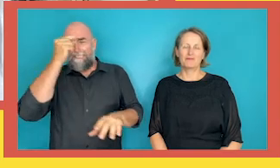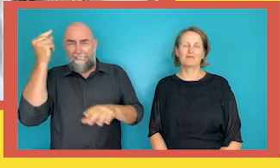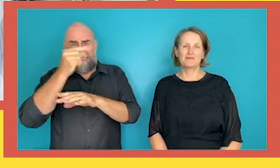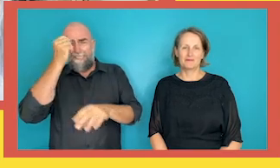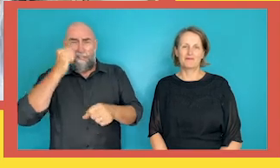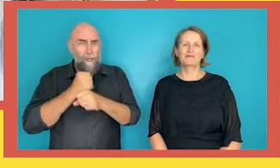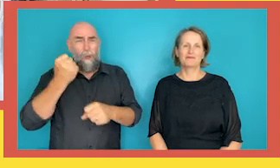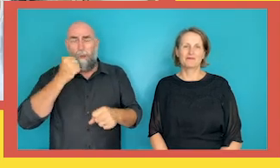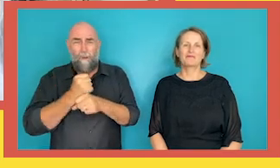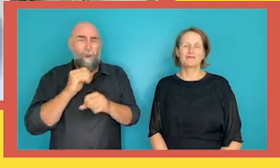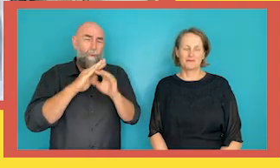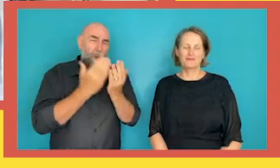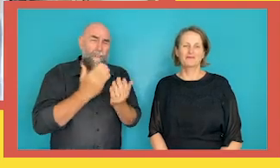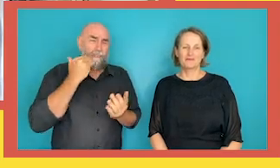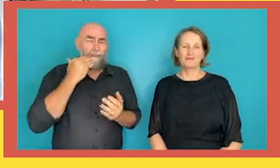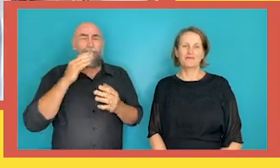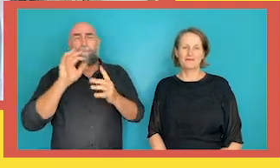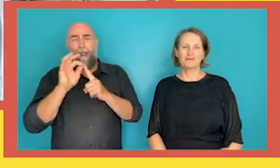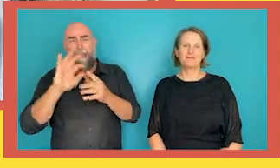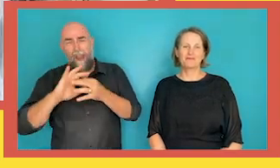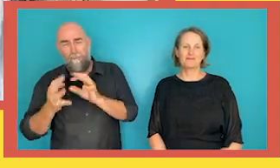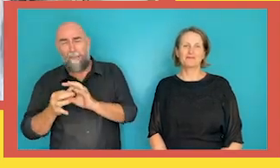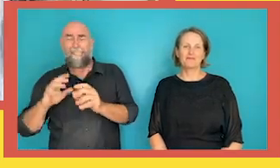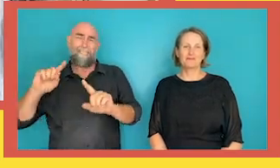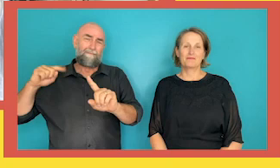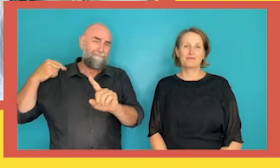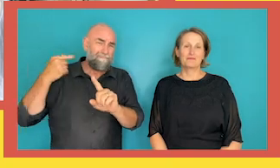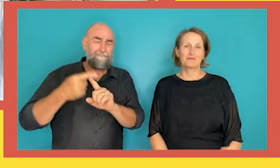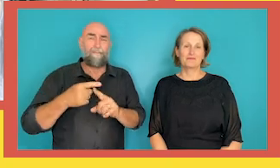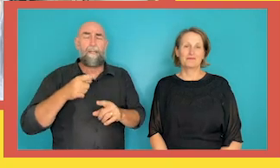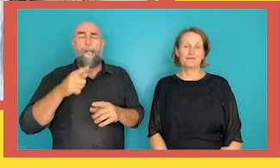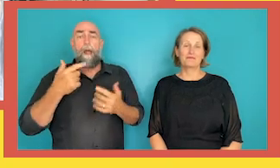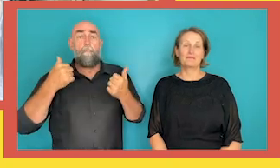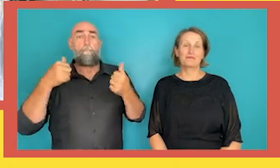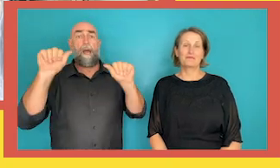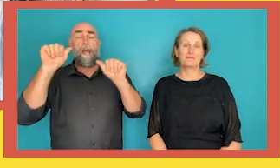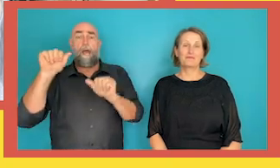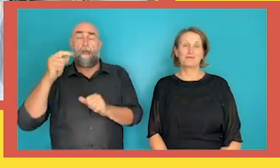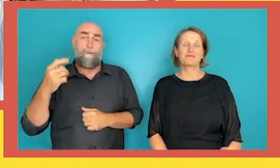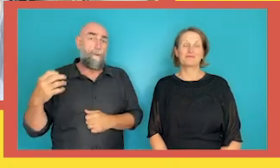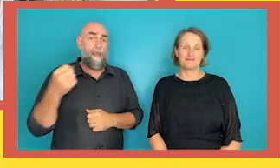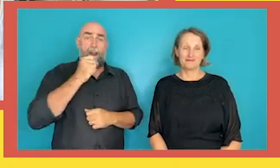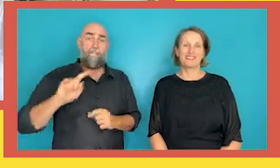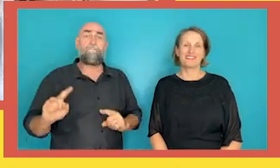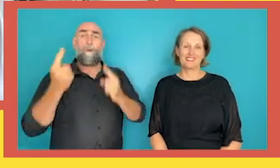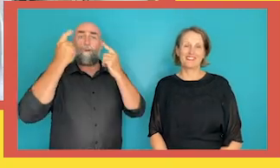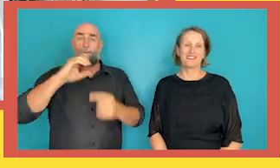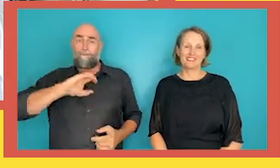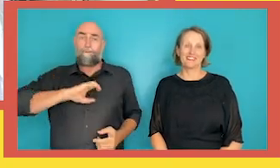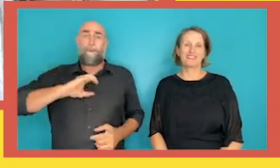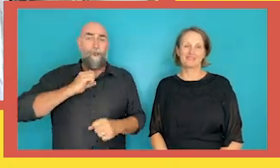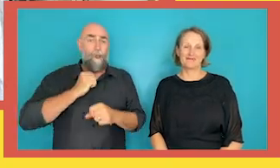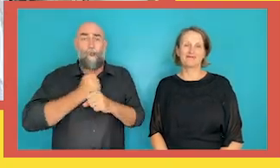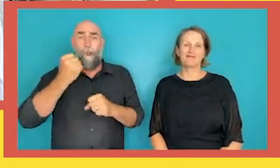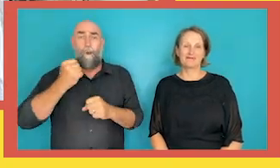that gold at a world champs and a Paralympic level, and he's just taken out his first ever major gold